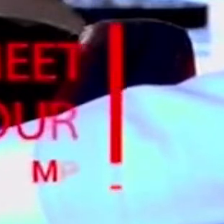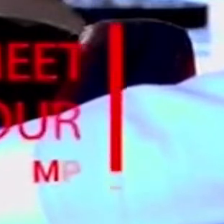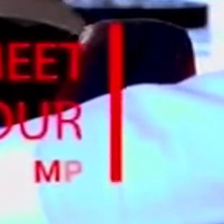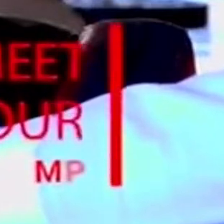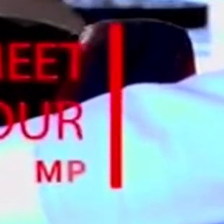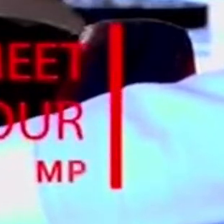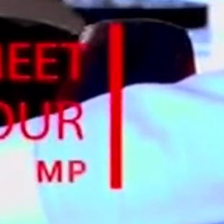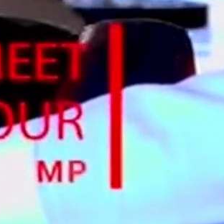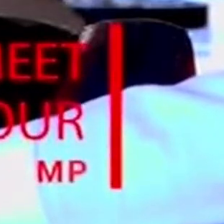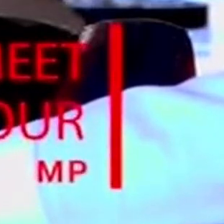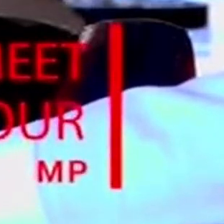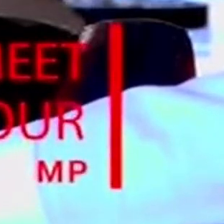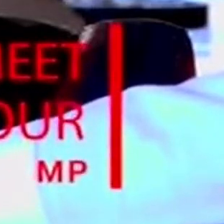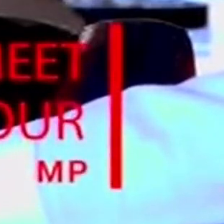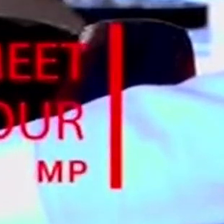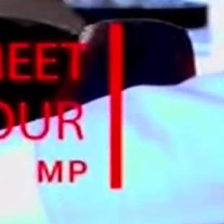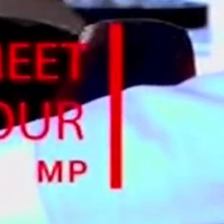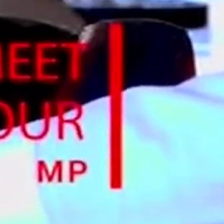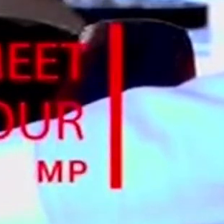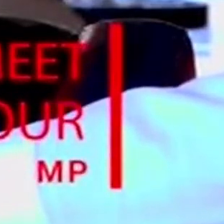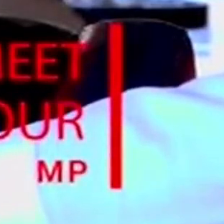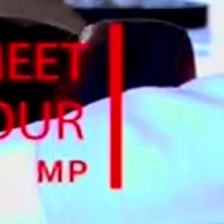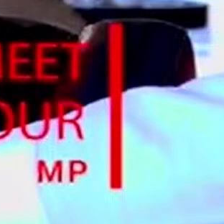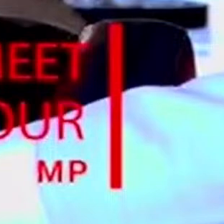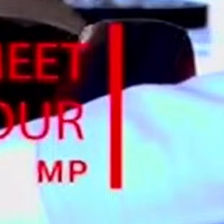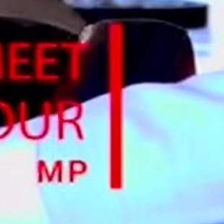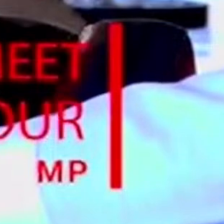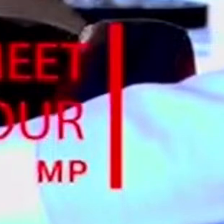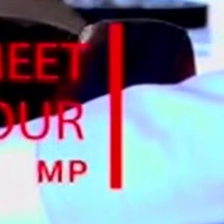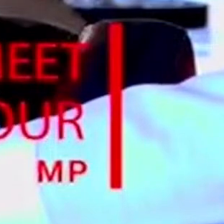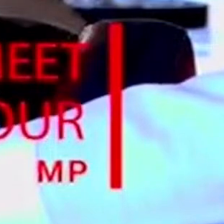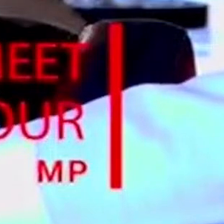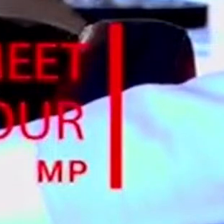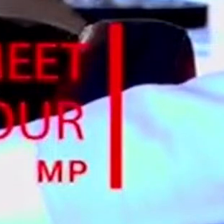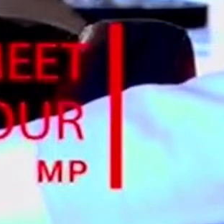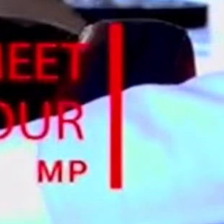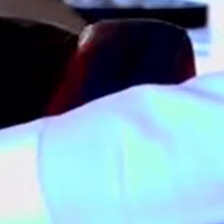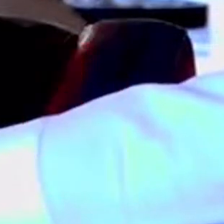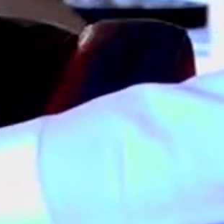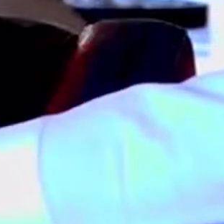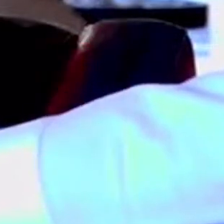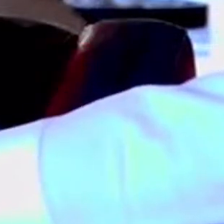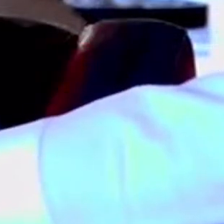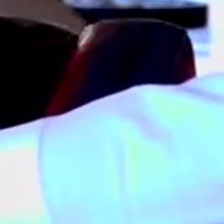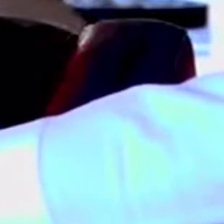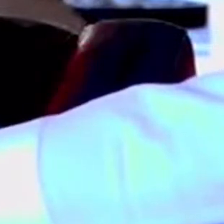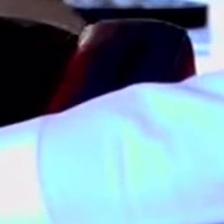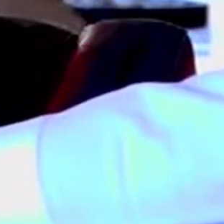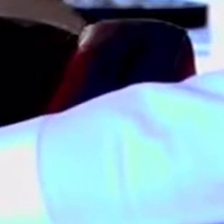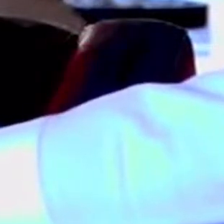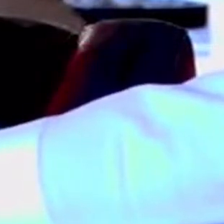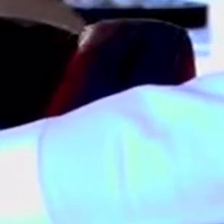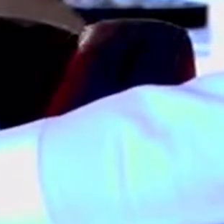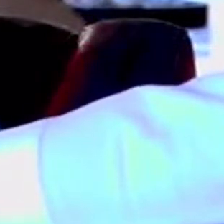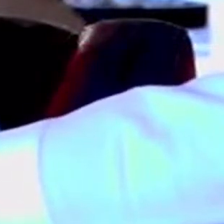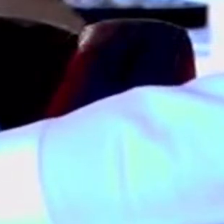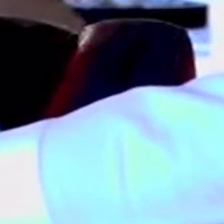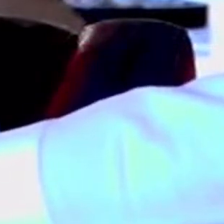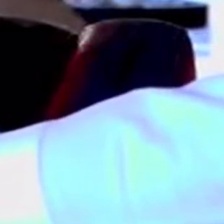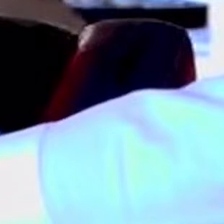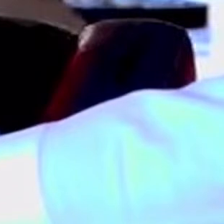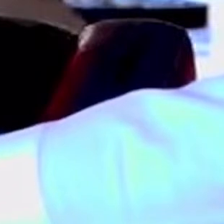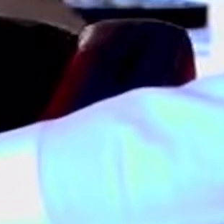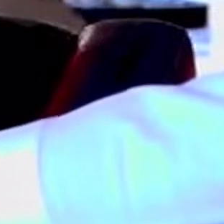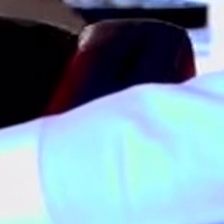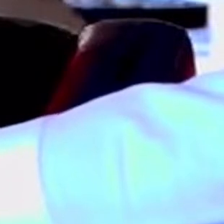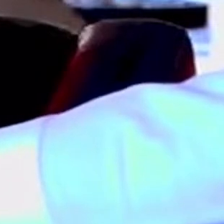it was to take Mfue to Lavushimanda, and Mpika district as a whole remained as one constituency. So currently we are saying it's Mpika constituency.